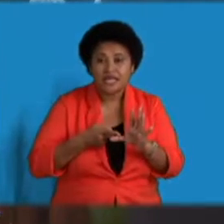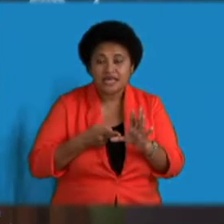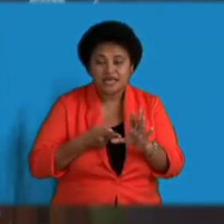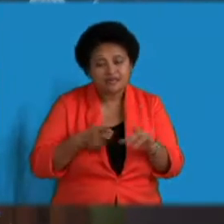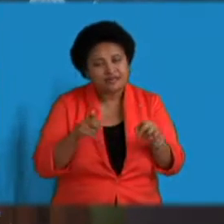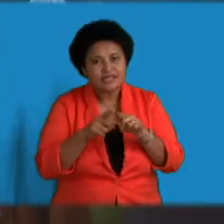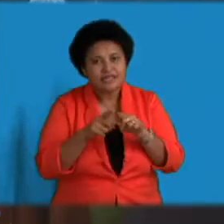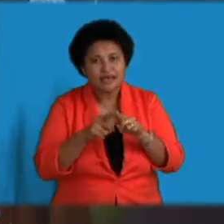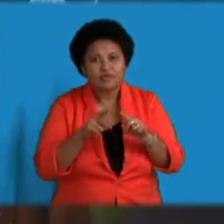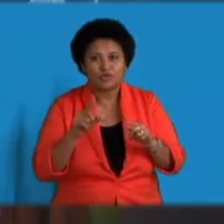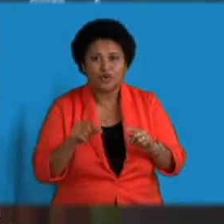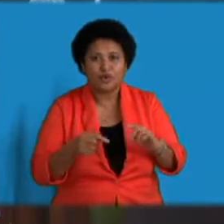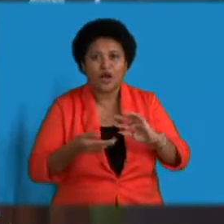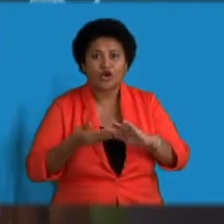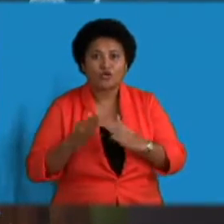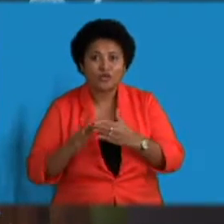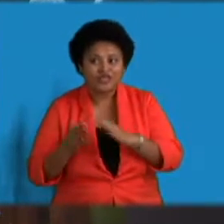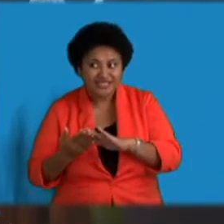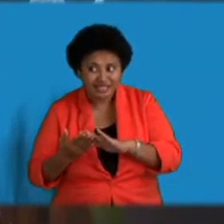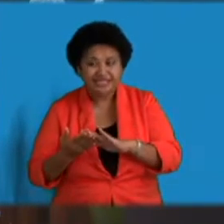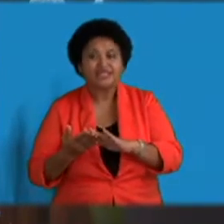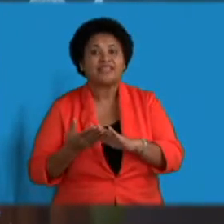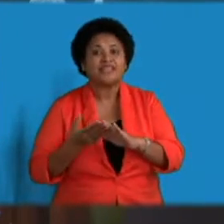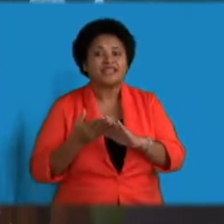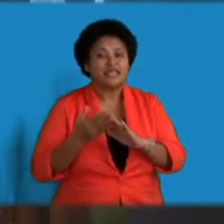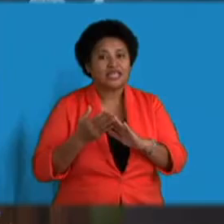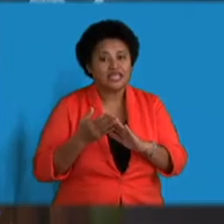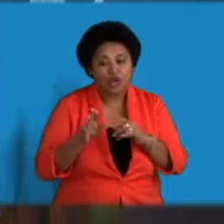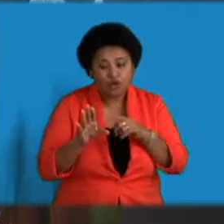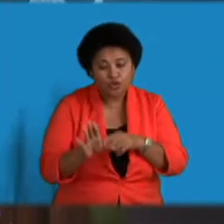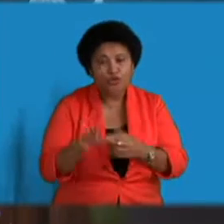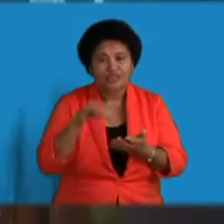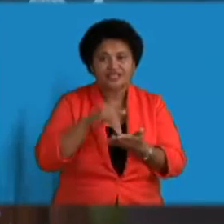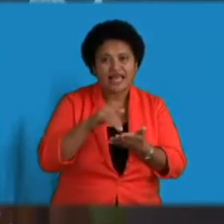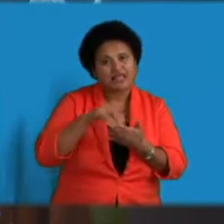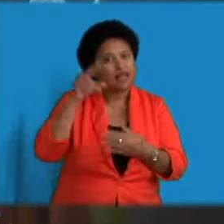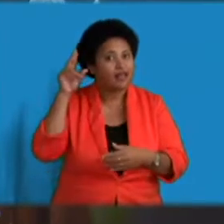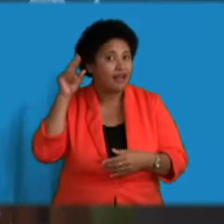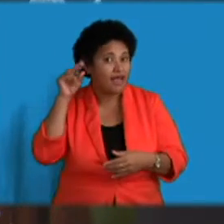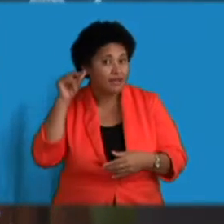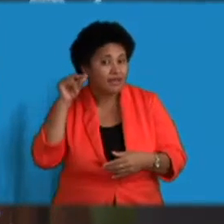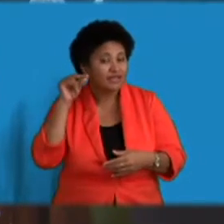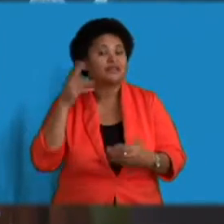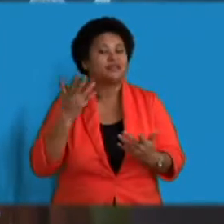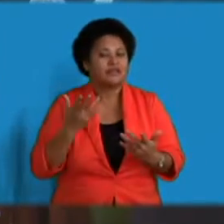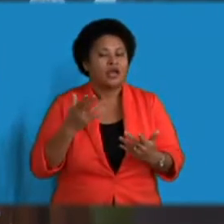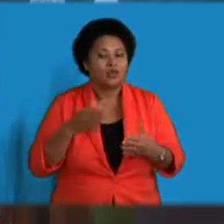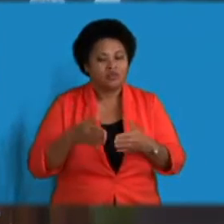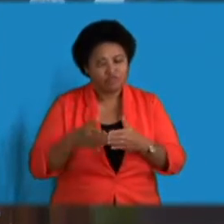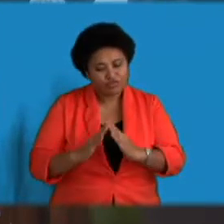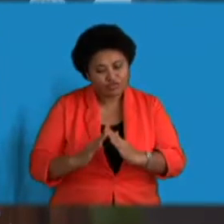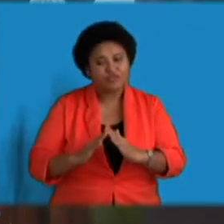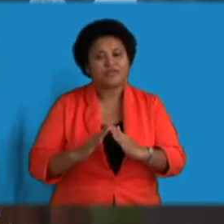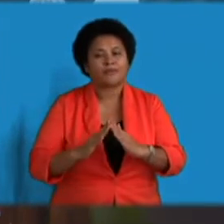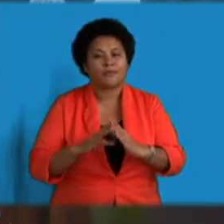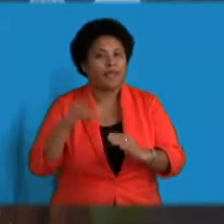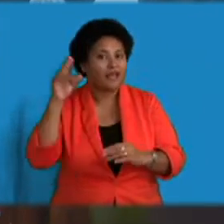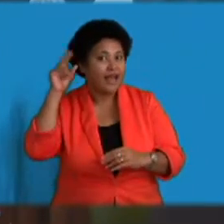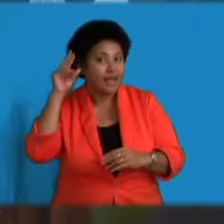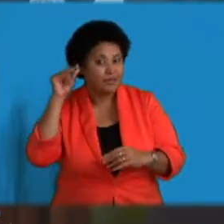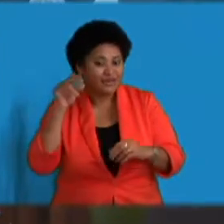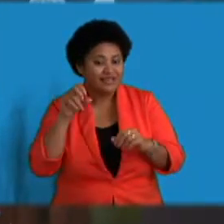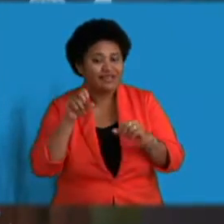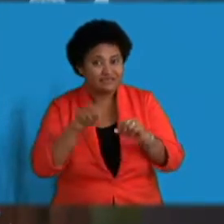library meetings, youth center libraries, and also we have set up dedicated library